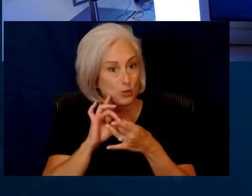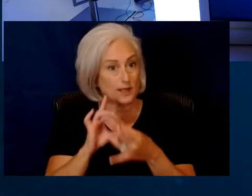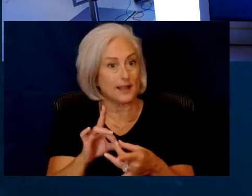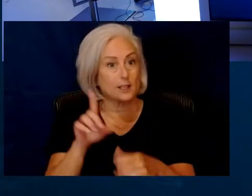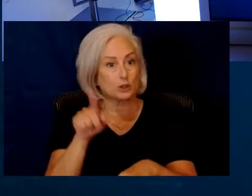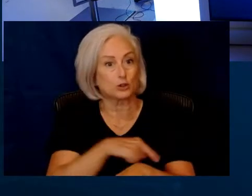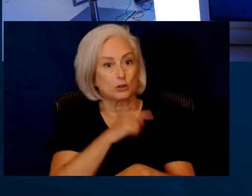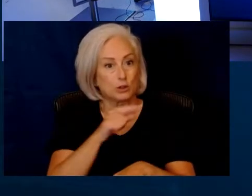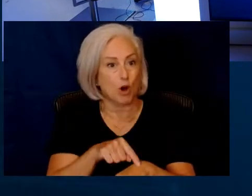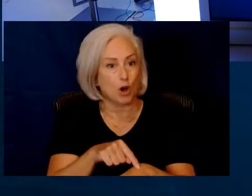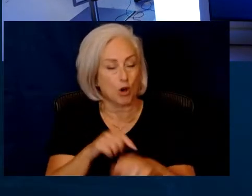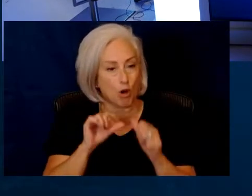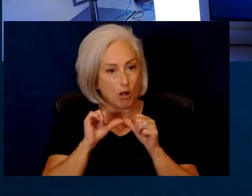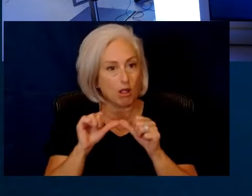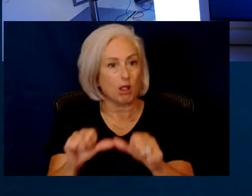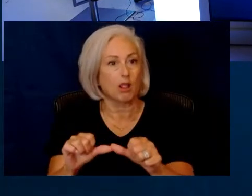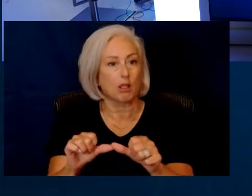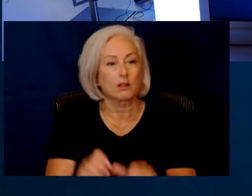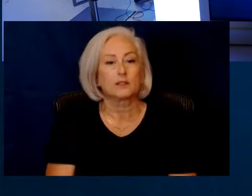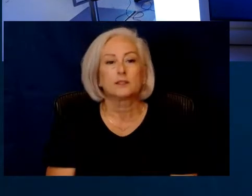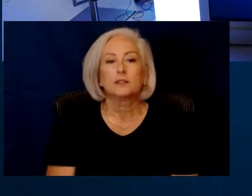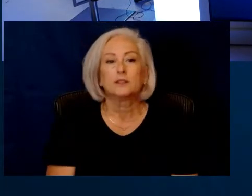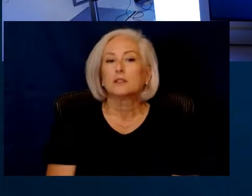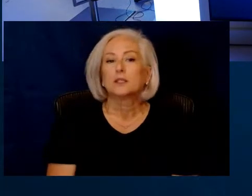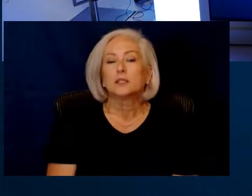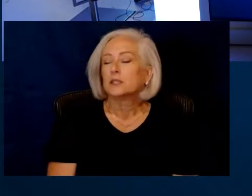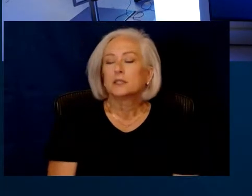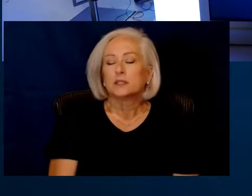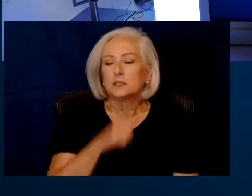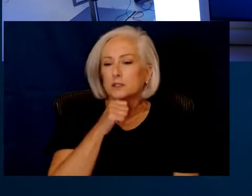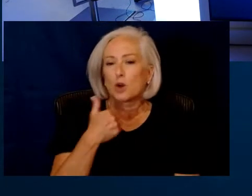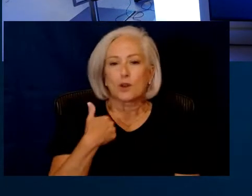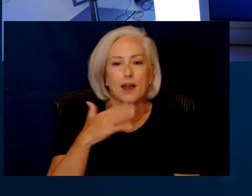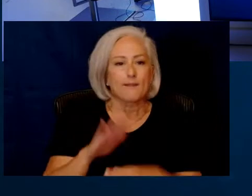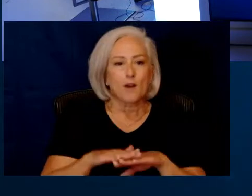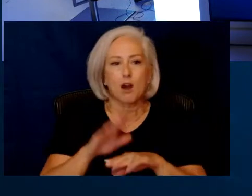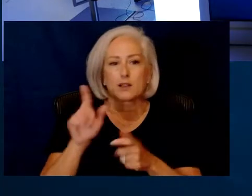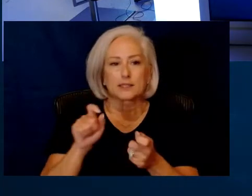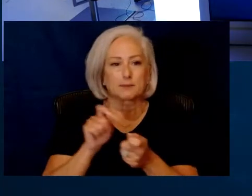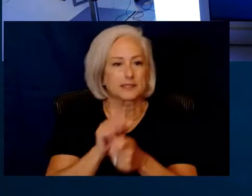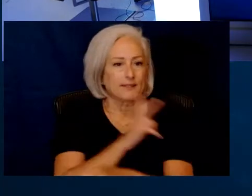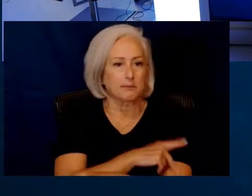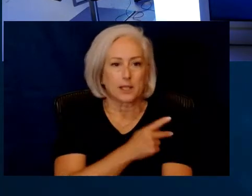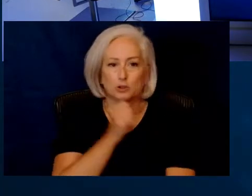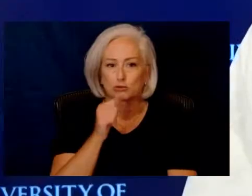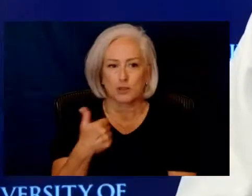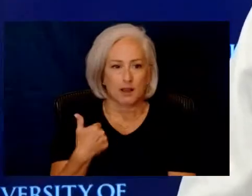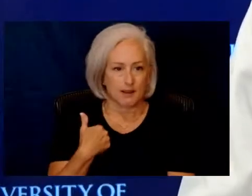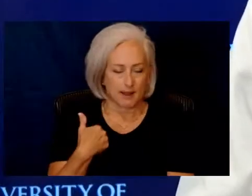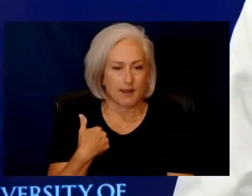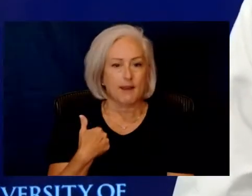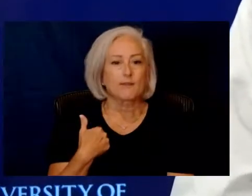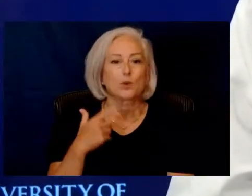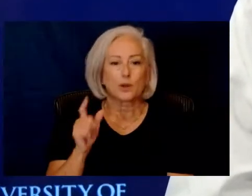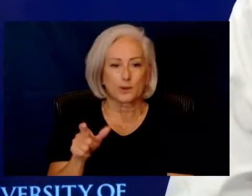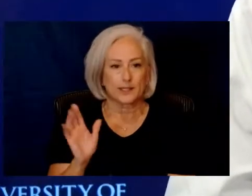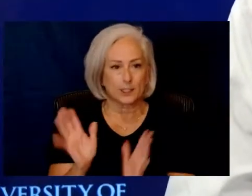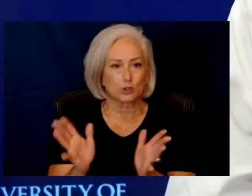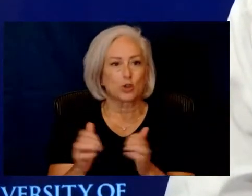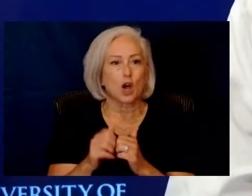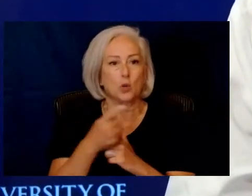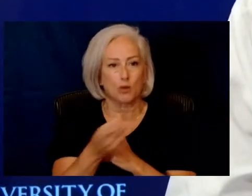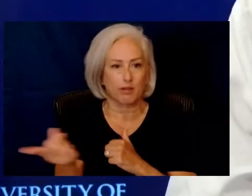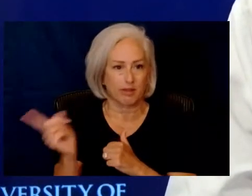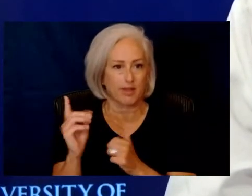doing? Okay, I don't have a long haul update on specific patients, and we really have to talk to those patients about giving out their